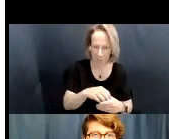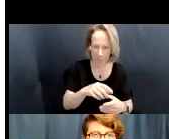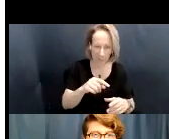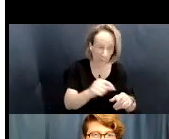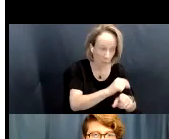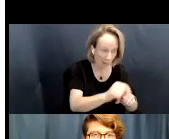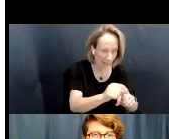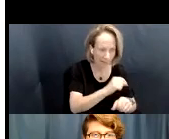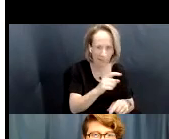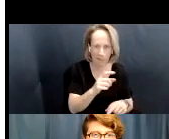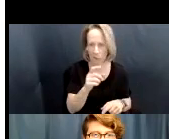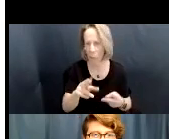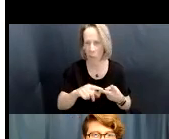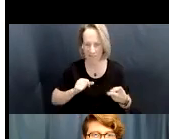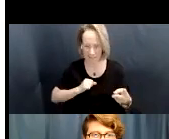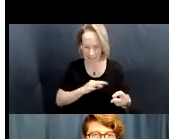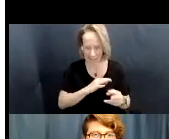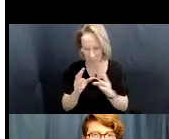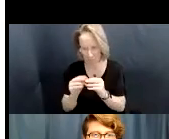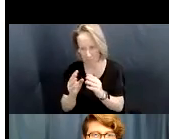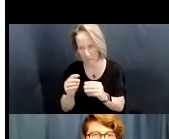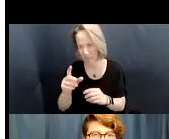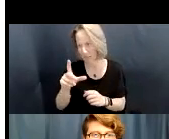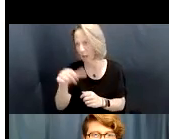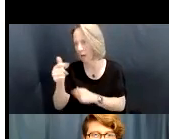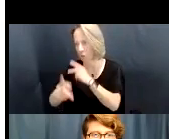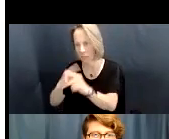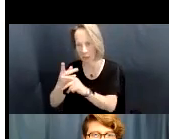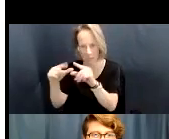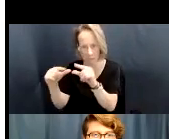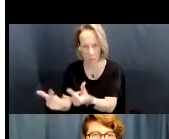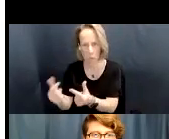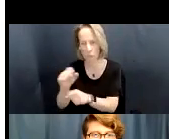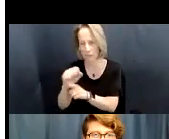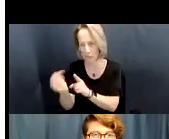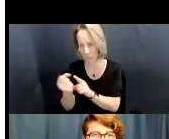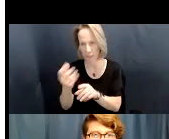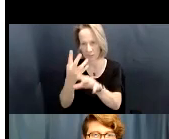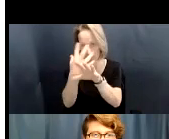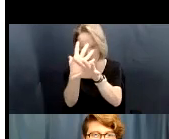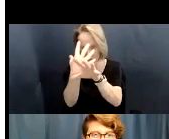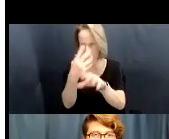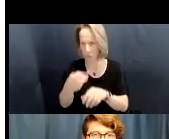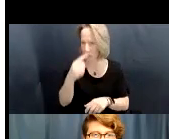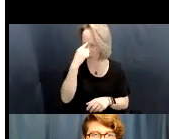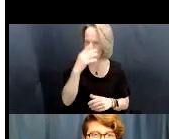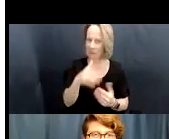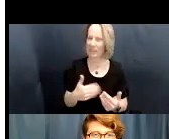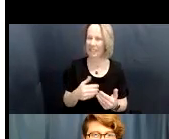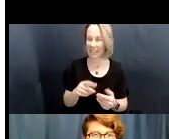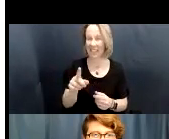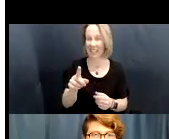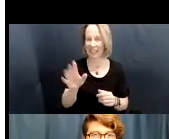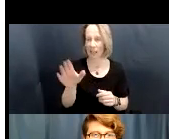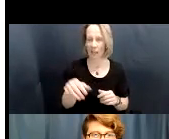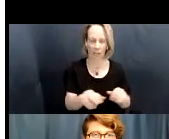in staff meetings or other kind of group settings, think that it's maybe easy to send a quick email,